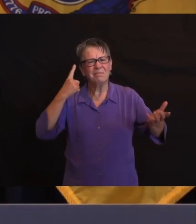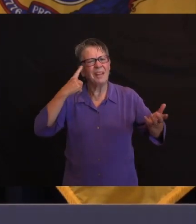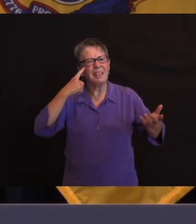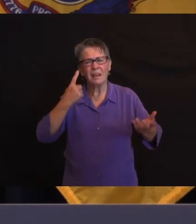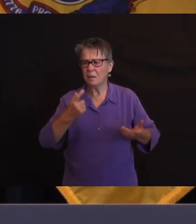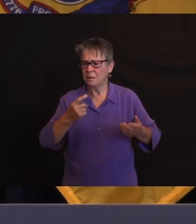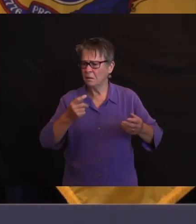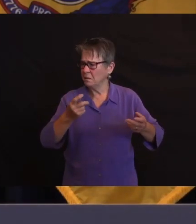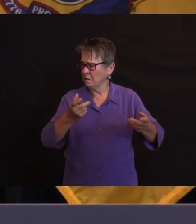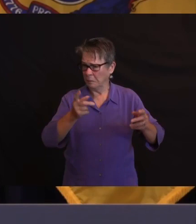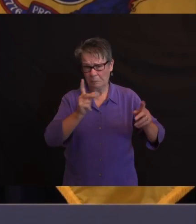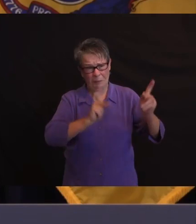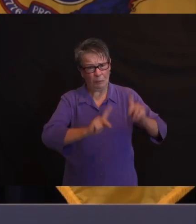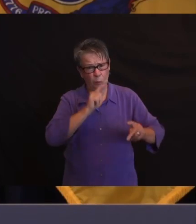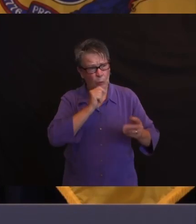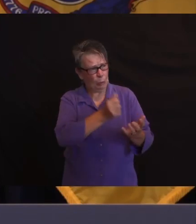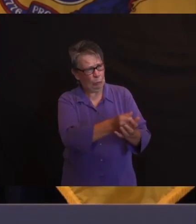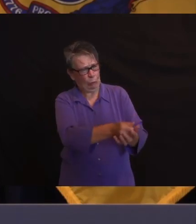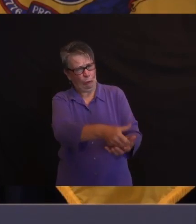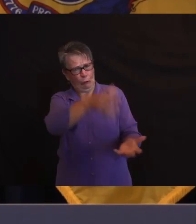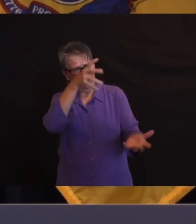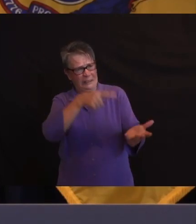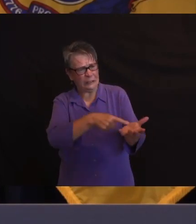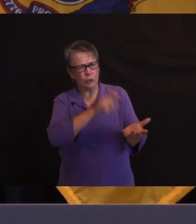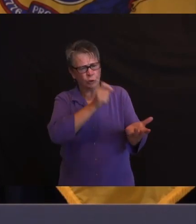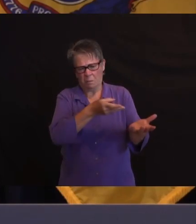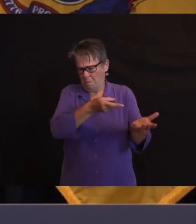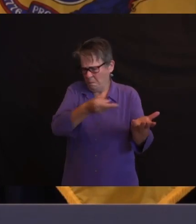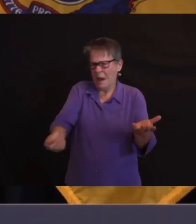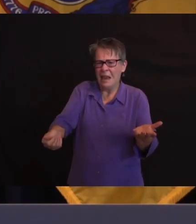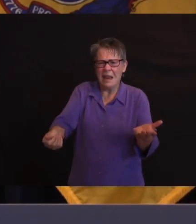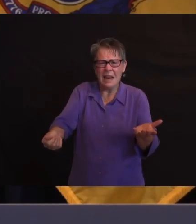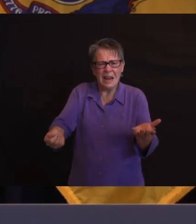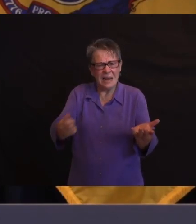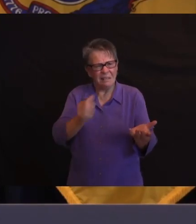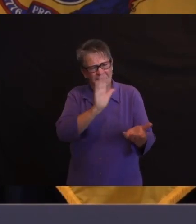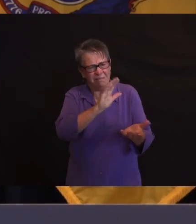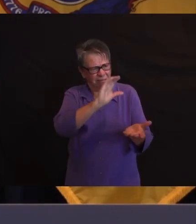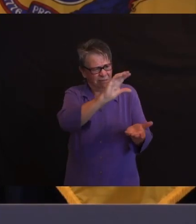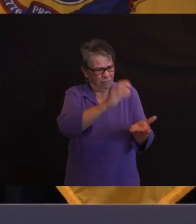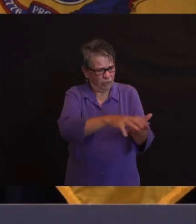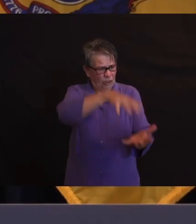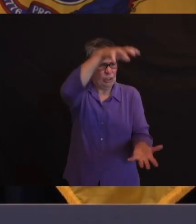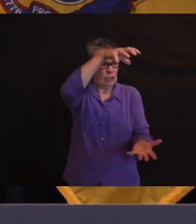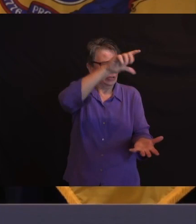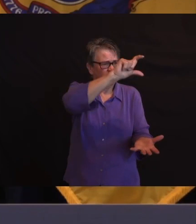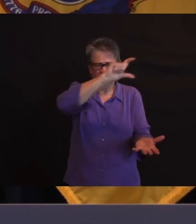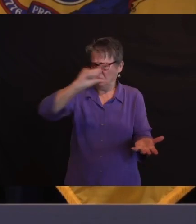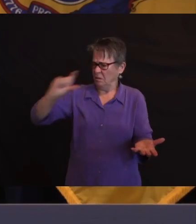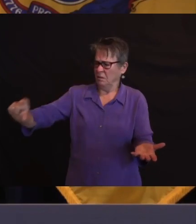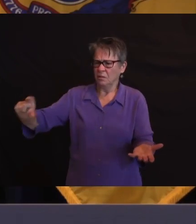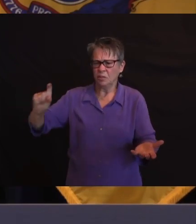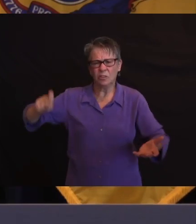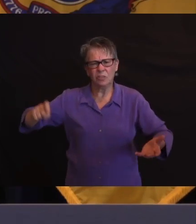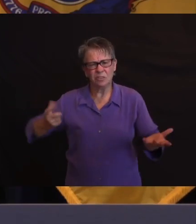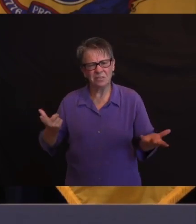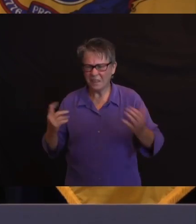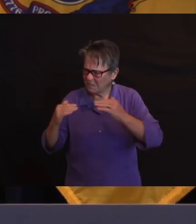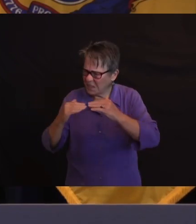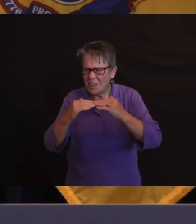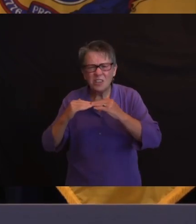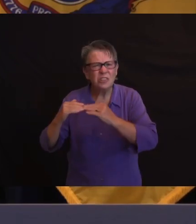deal. And I guess the other observation I had was, you know, we talk a lot about the folks who have done